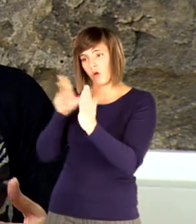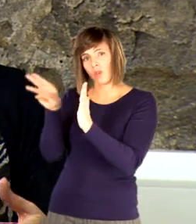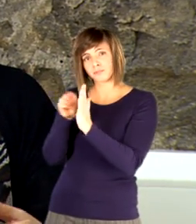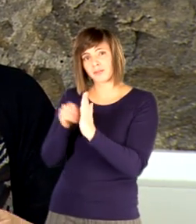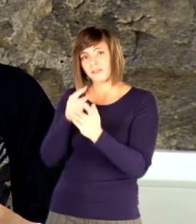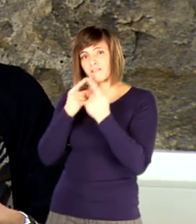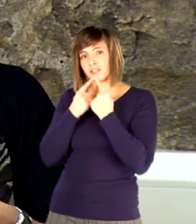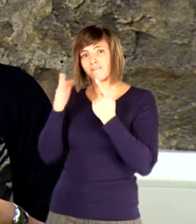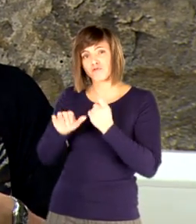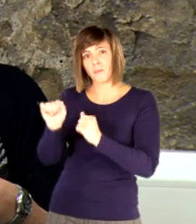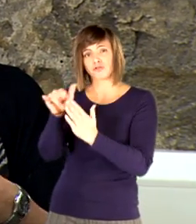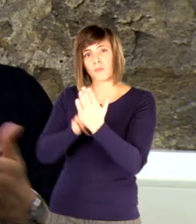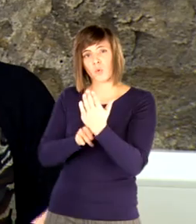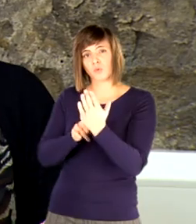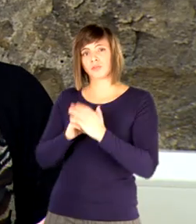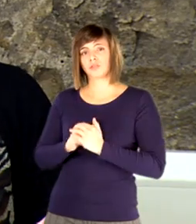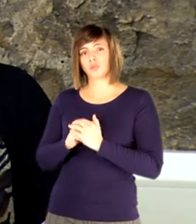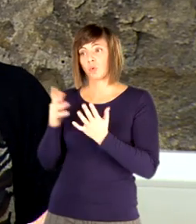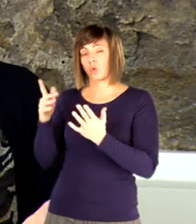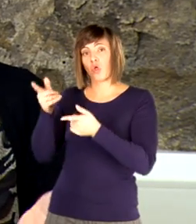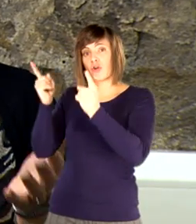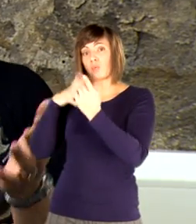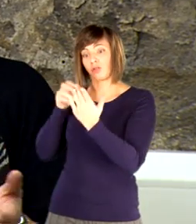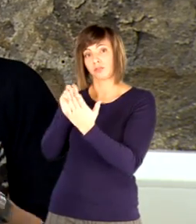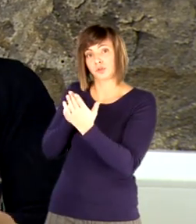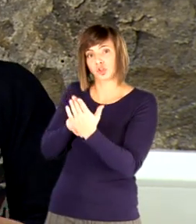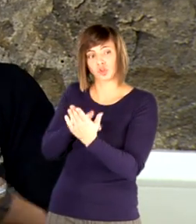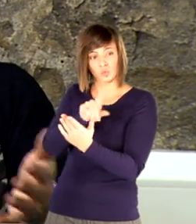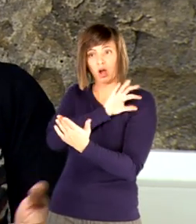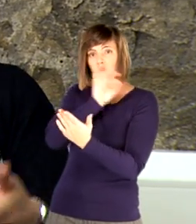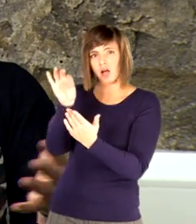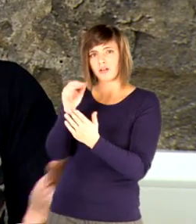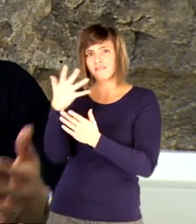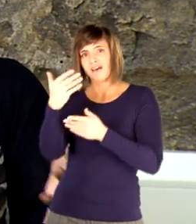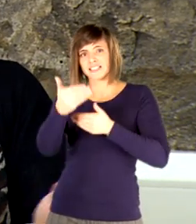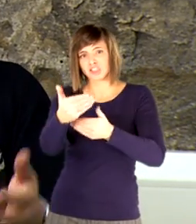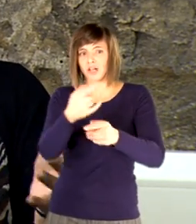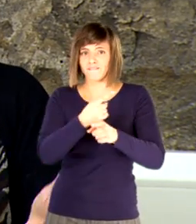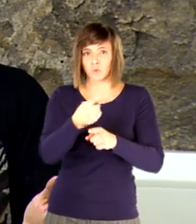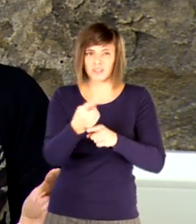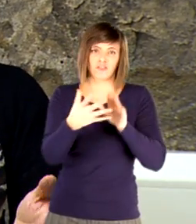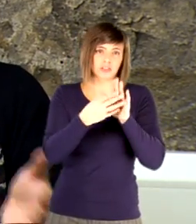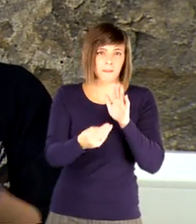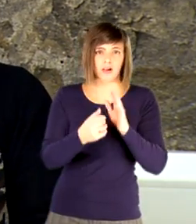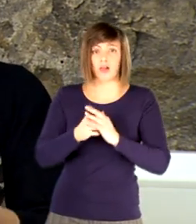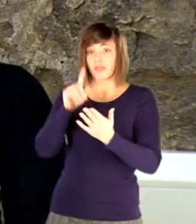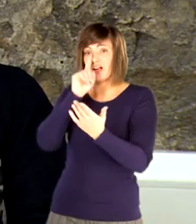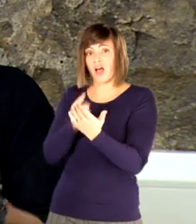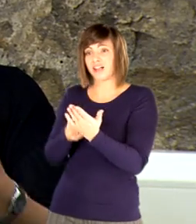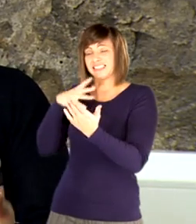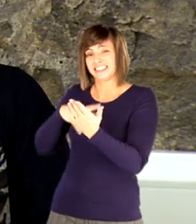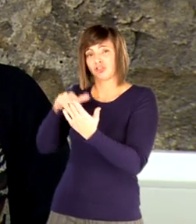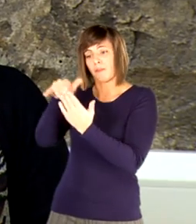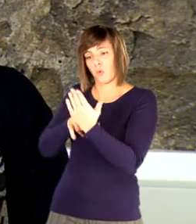report. So much as the statement writer at the local authority might want to put in what you're asking for, 5 sessions a week, however many, they can't do